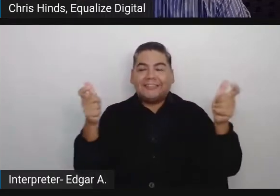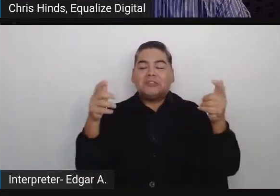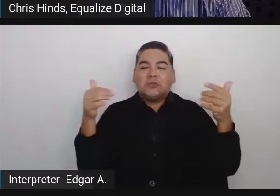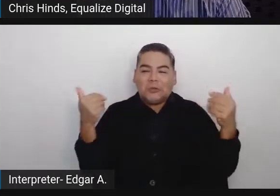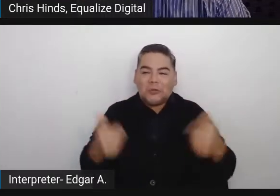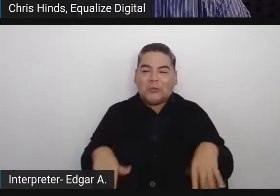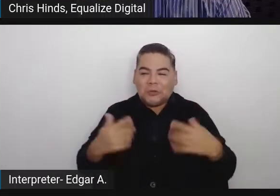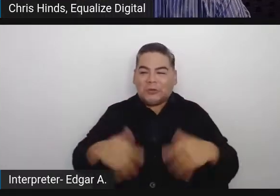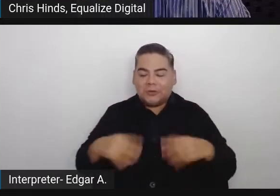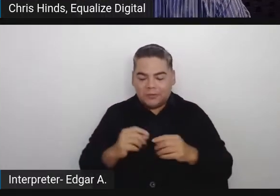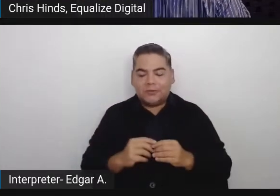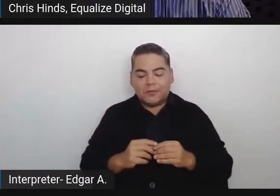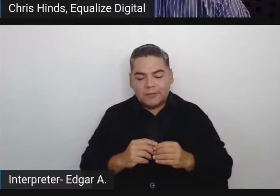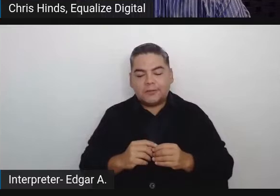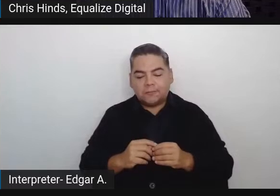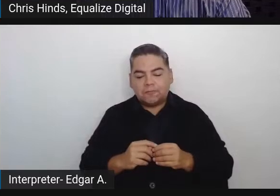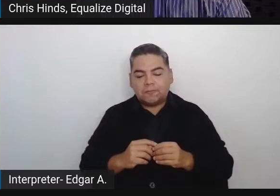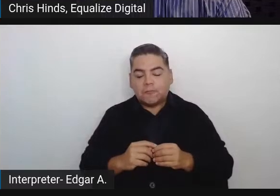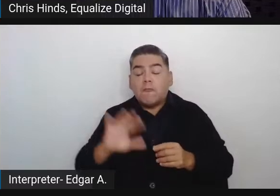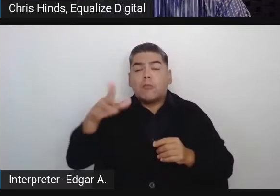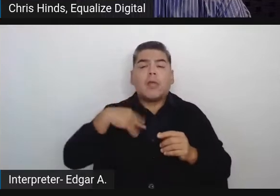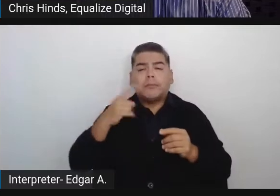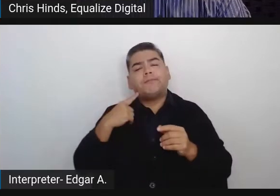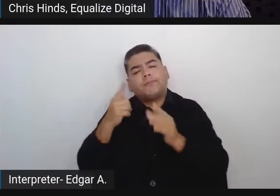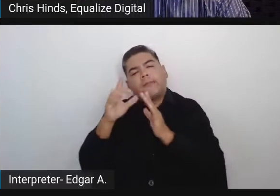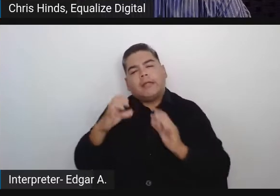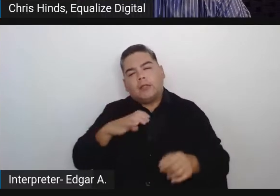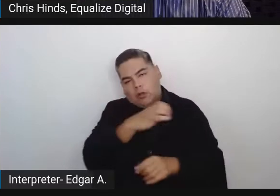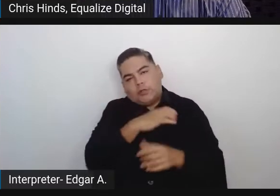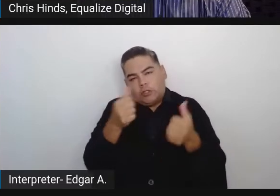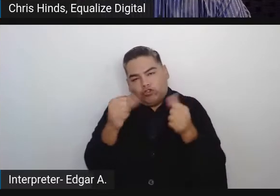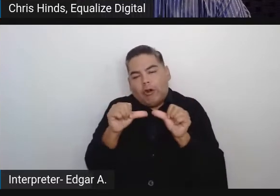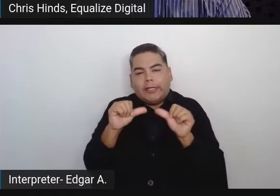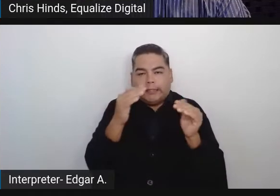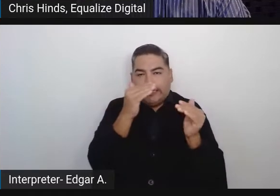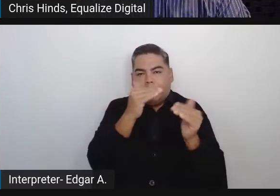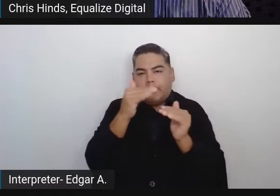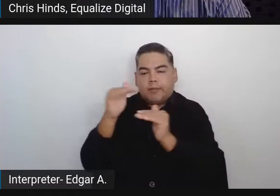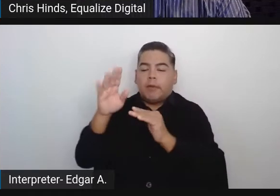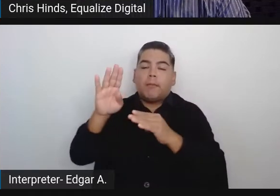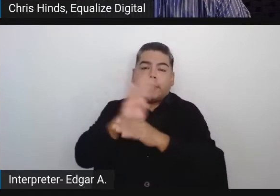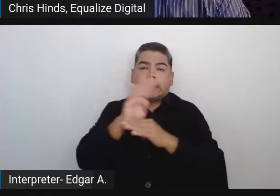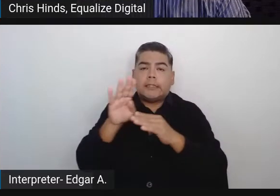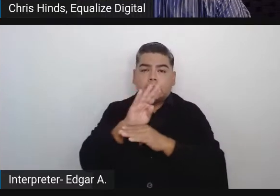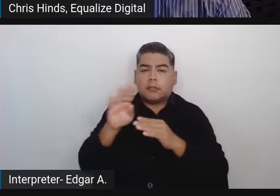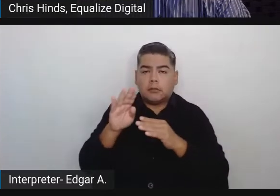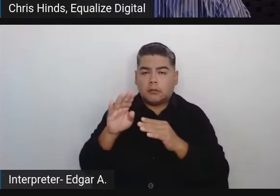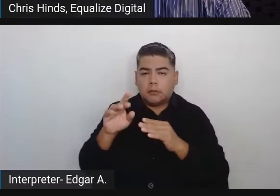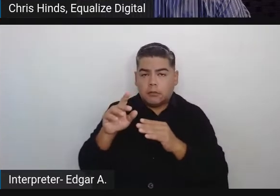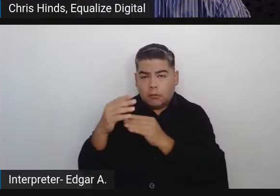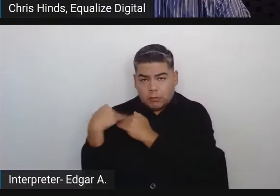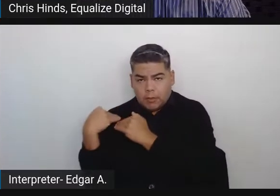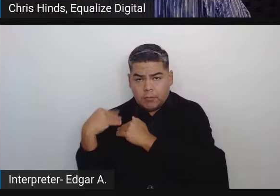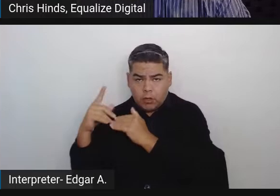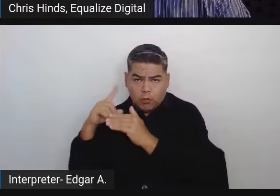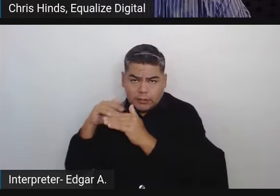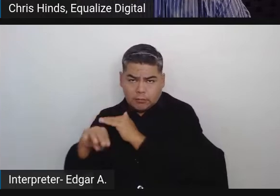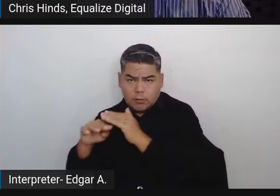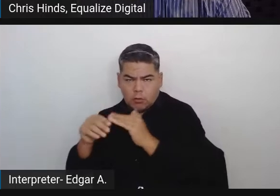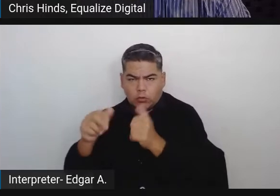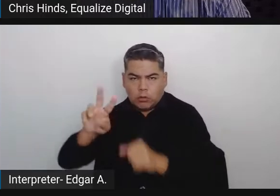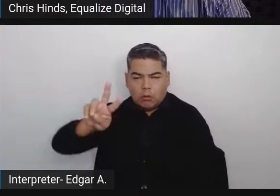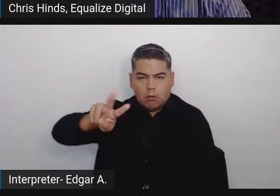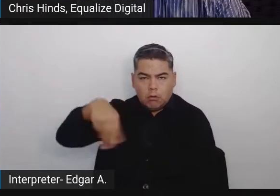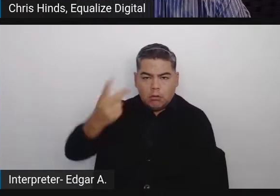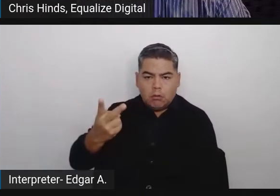of those where they're trying to limit business liability in terms of accessibility, or is it the opposite? I'm going to Google it while we answer